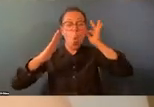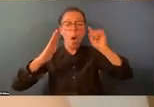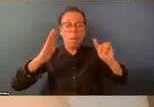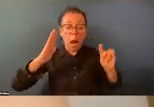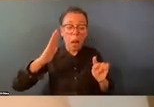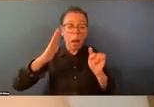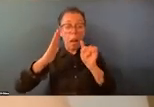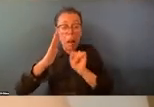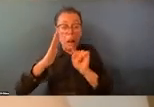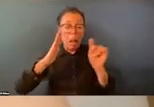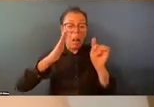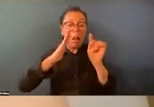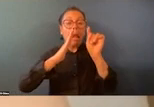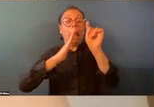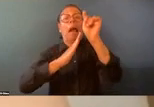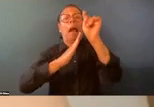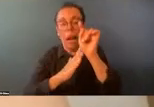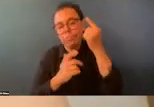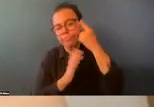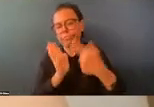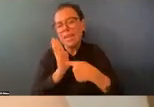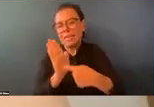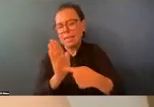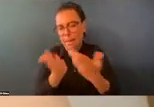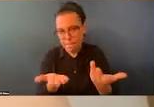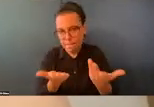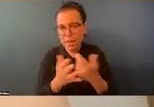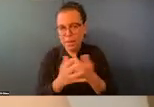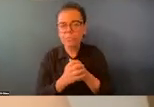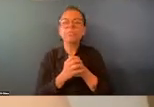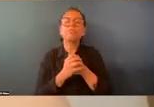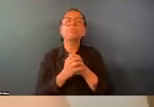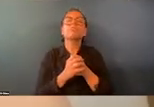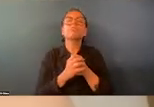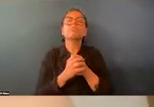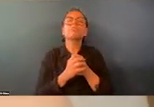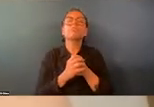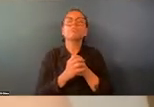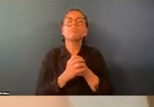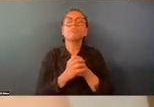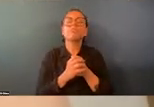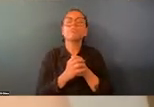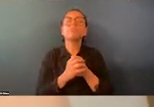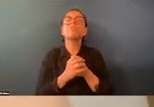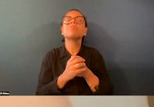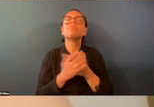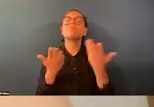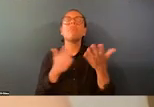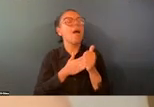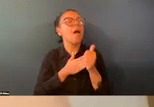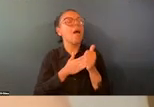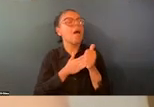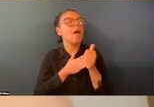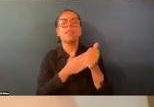the COP, for example, Conference of Parties last year. Yes, if you see the picture of the